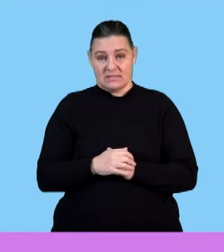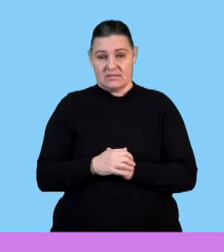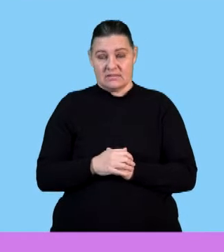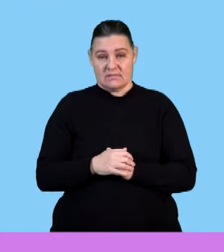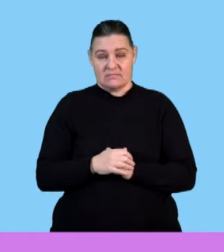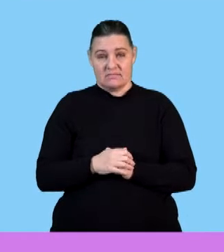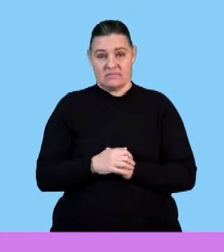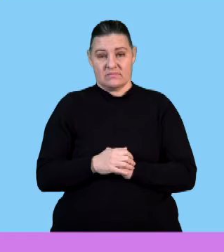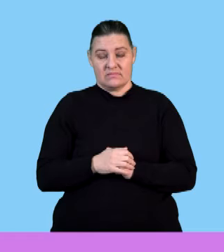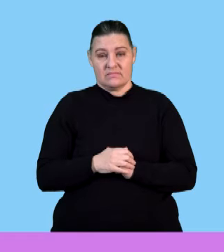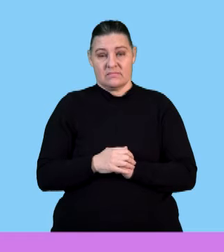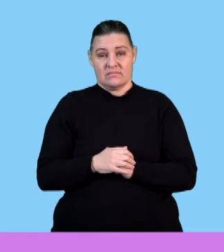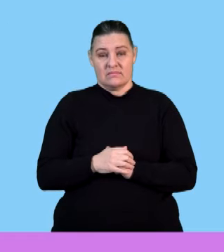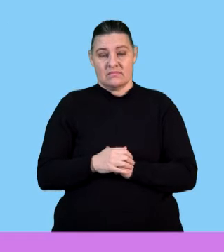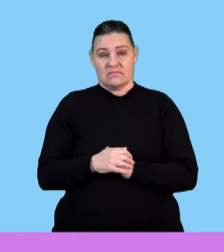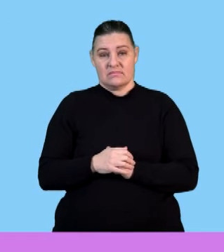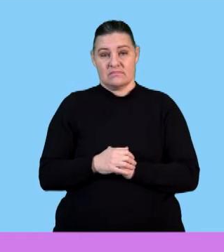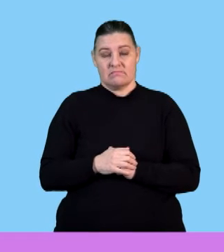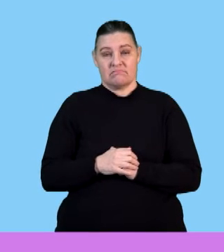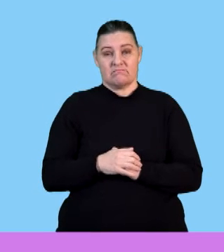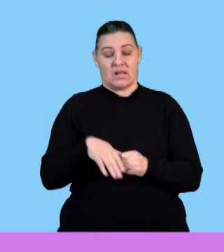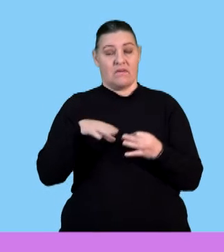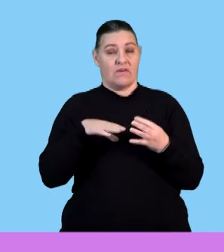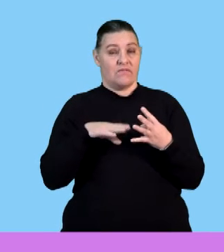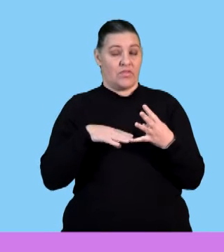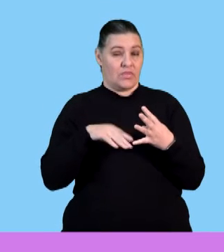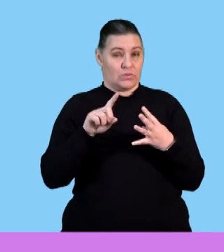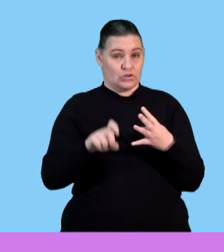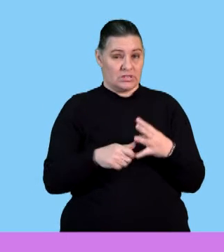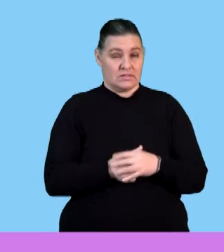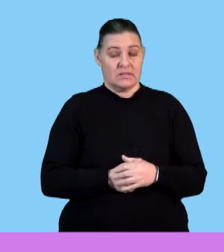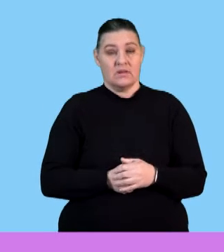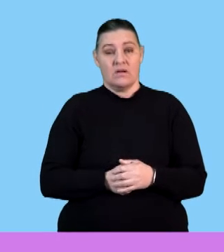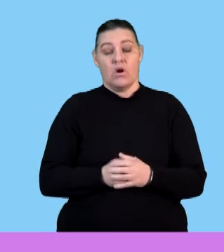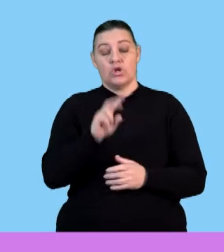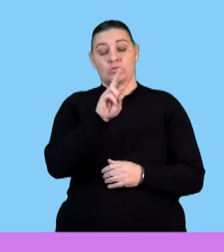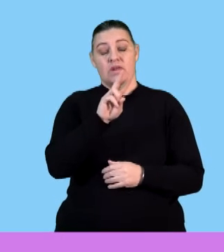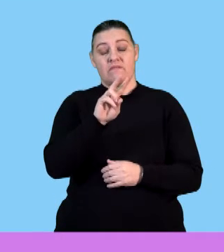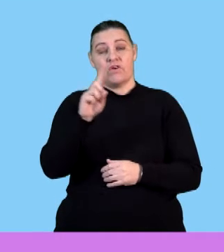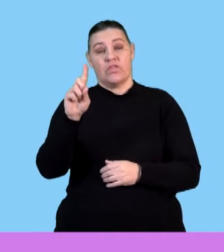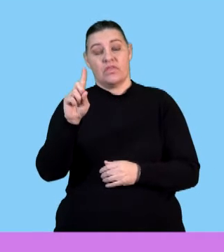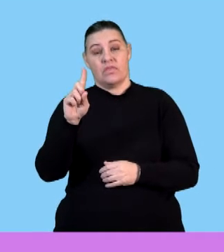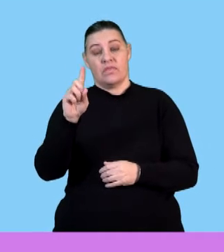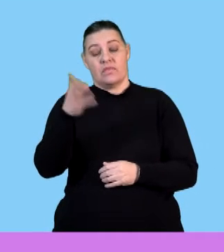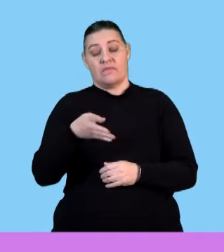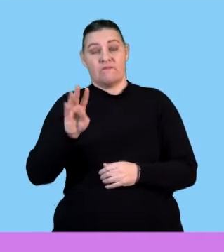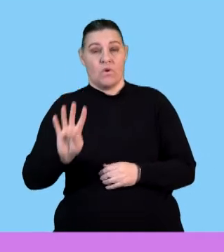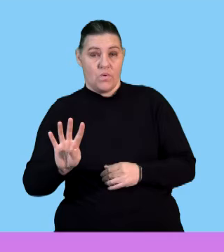there's calculations in this one. All right, the fourth question. On the 21st of the